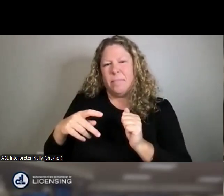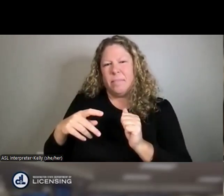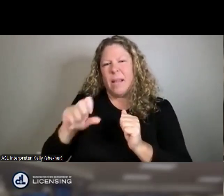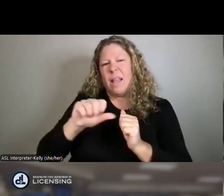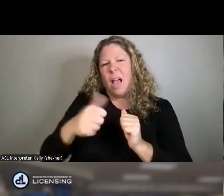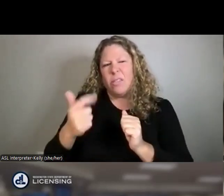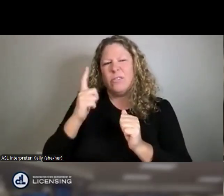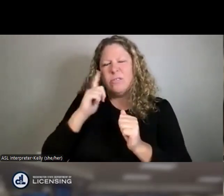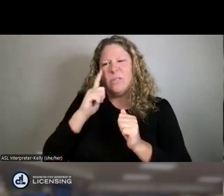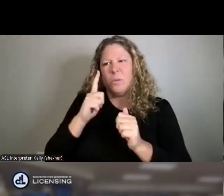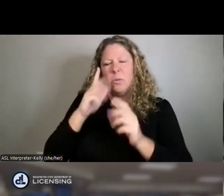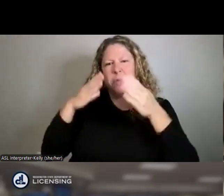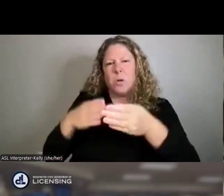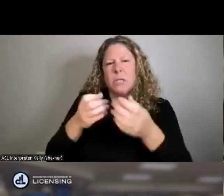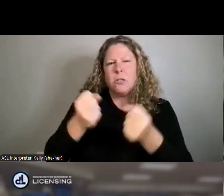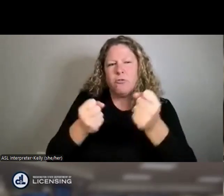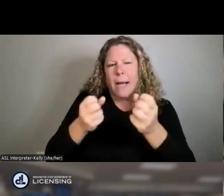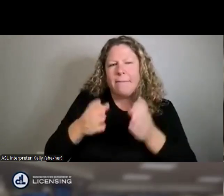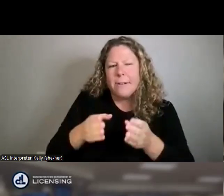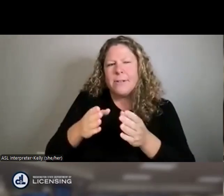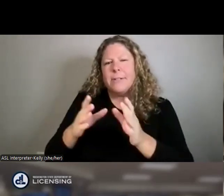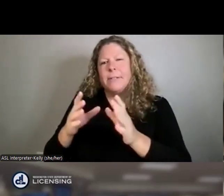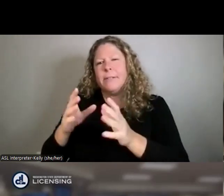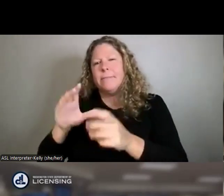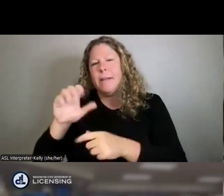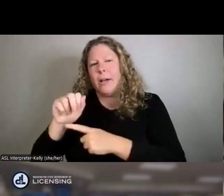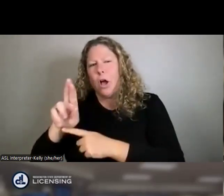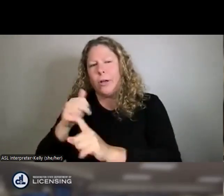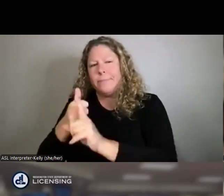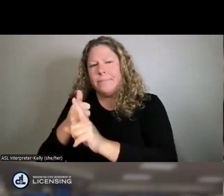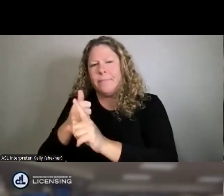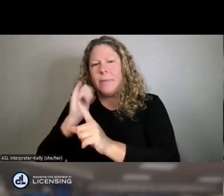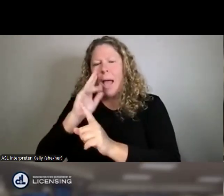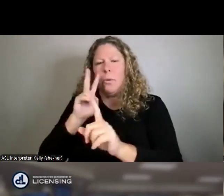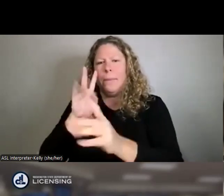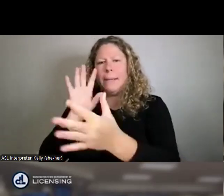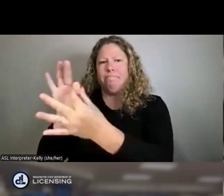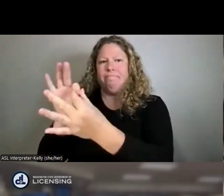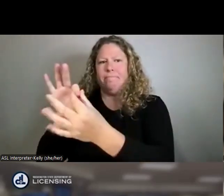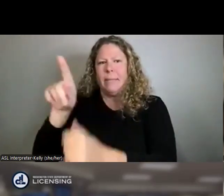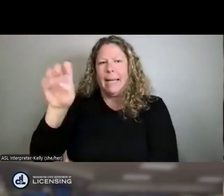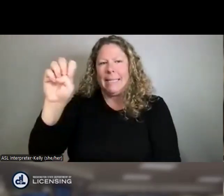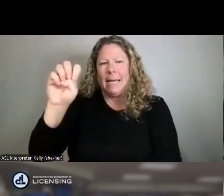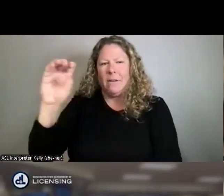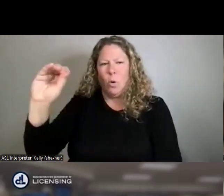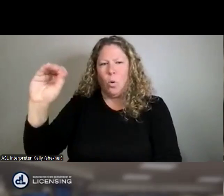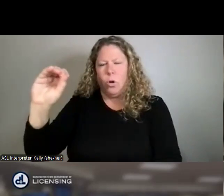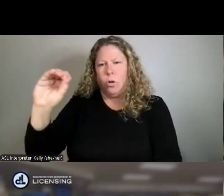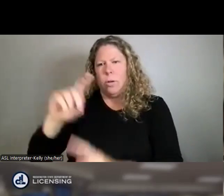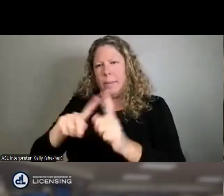vehicles side of our business that we'll be mapping through the executive order as well. But that particular one is not on